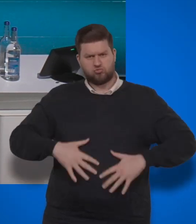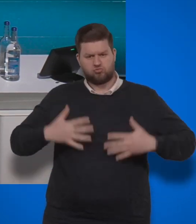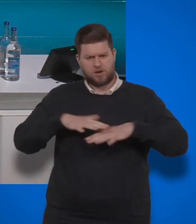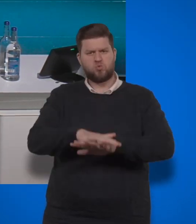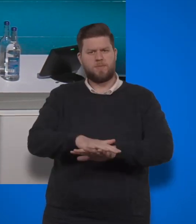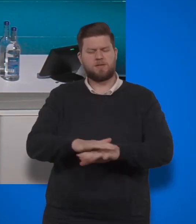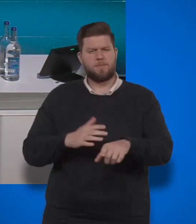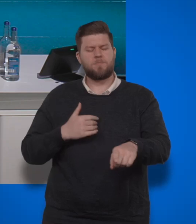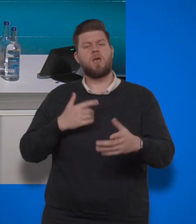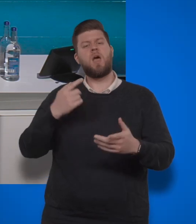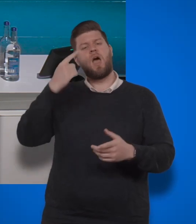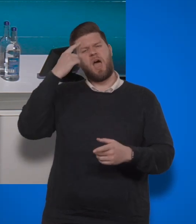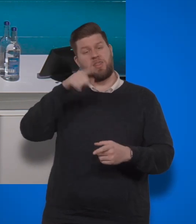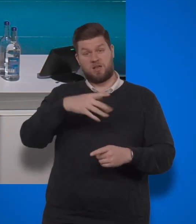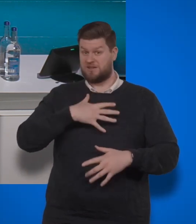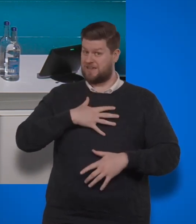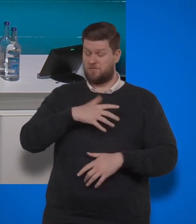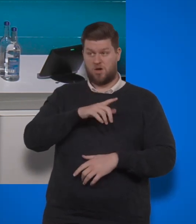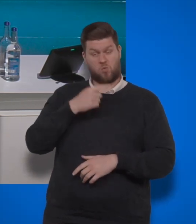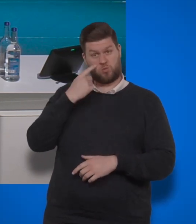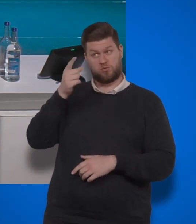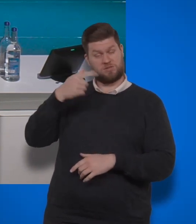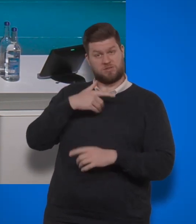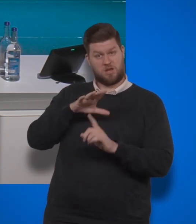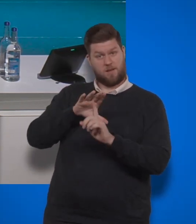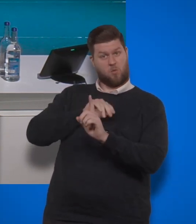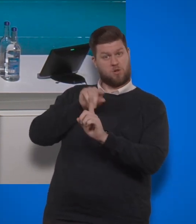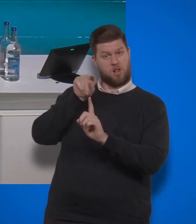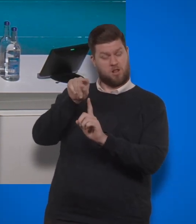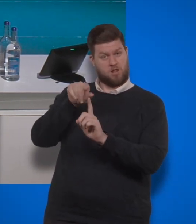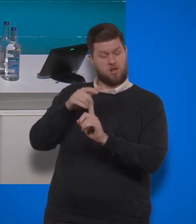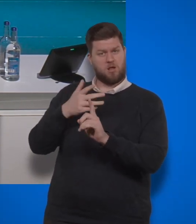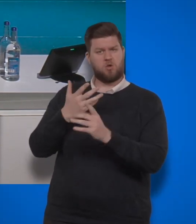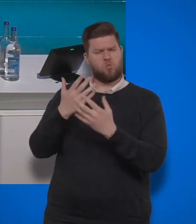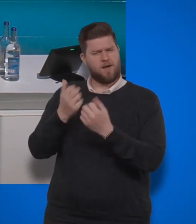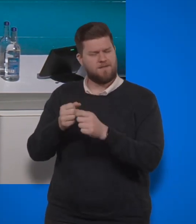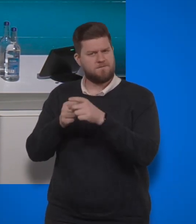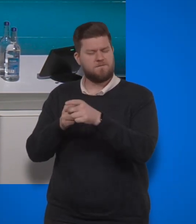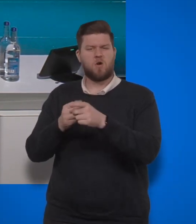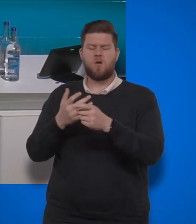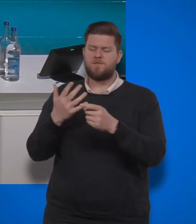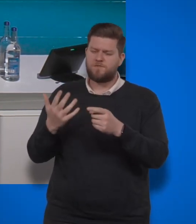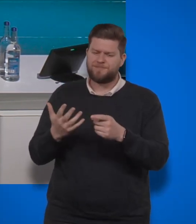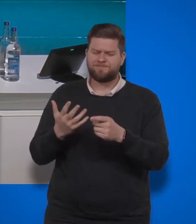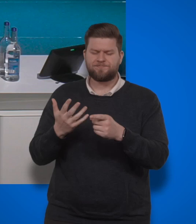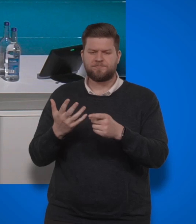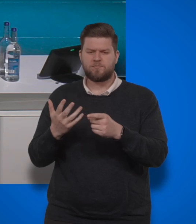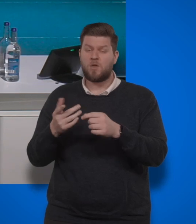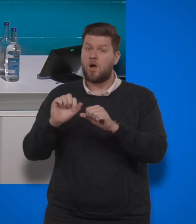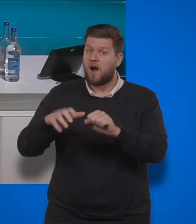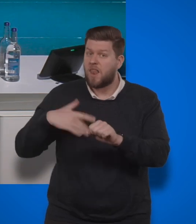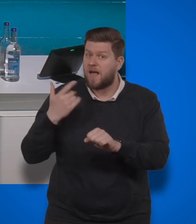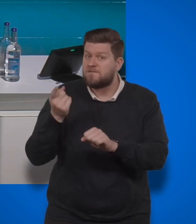that quite scary when you see the model he has, or she has, sorry, of